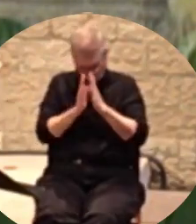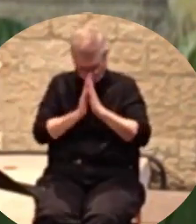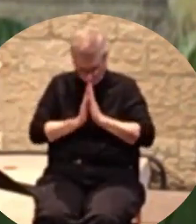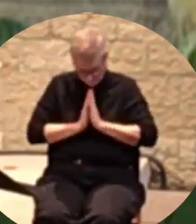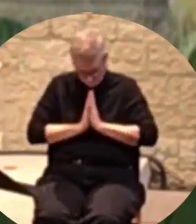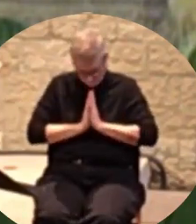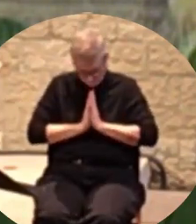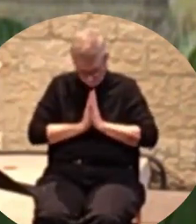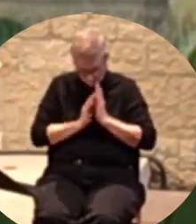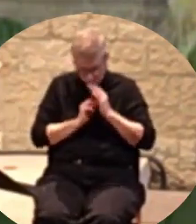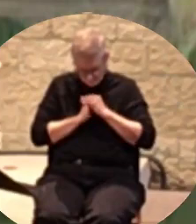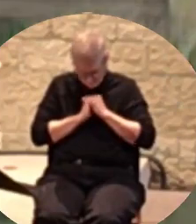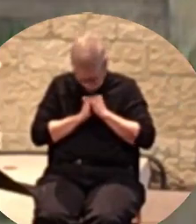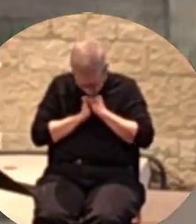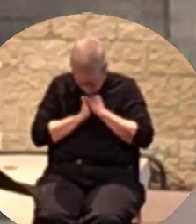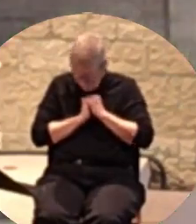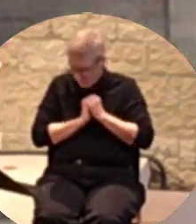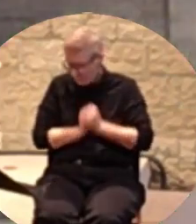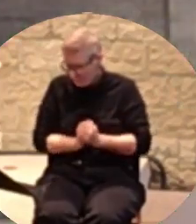Amen.